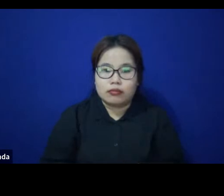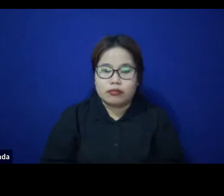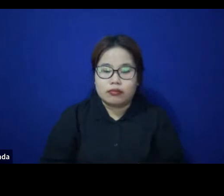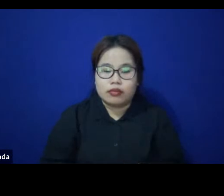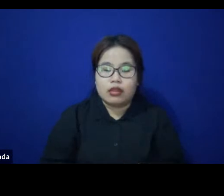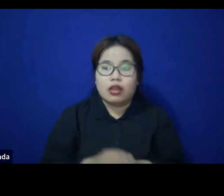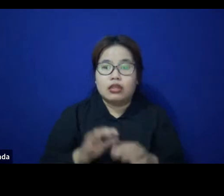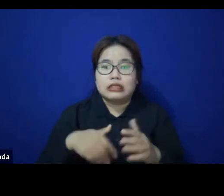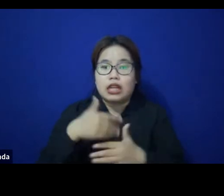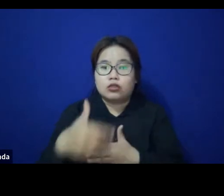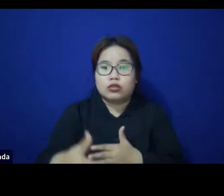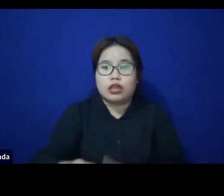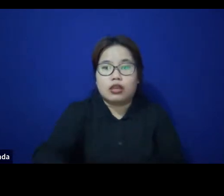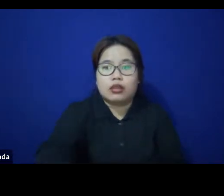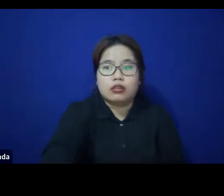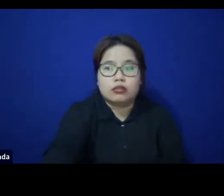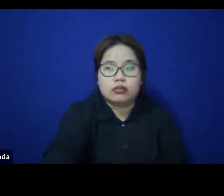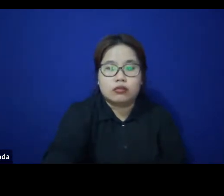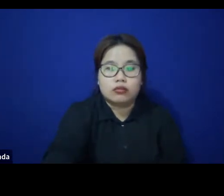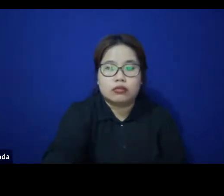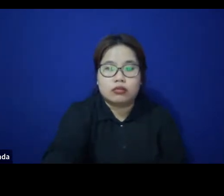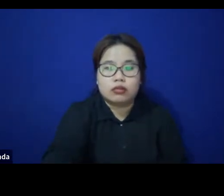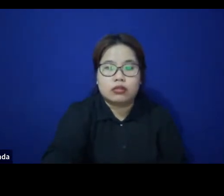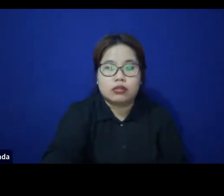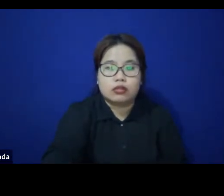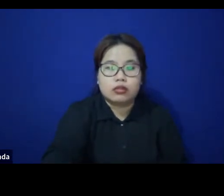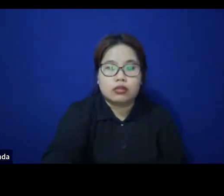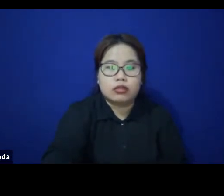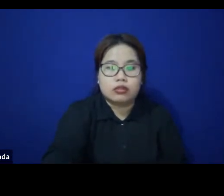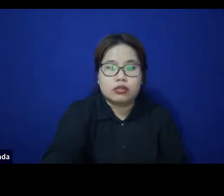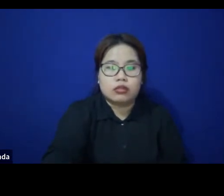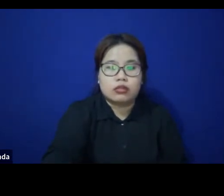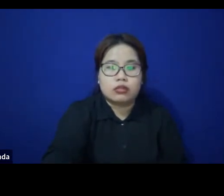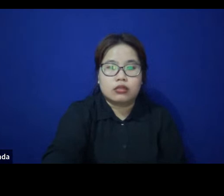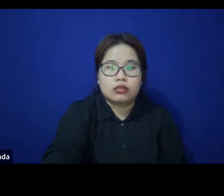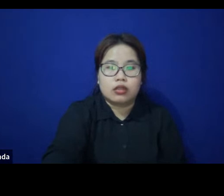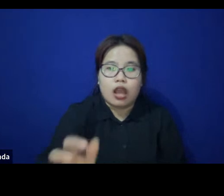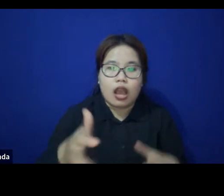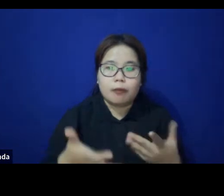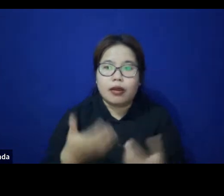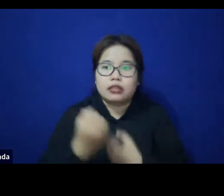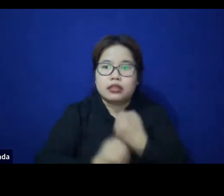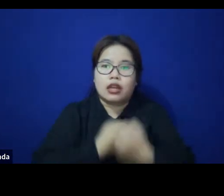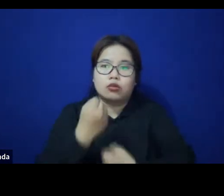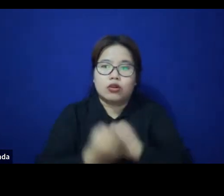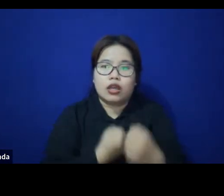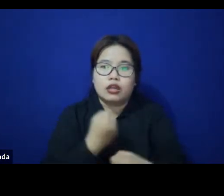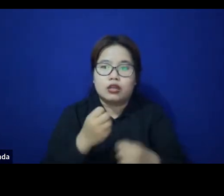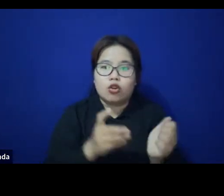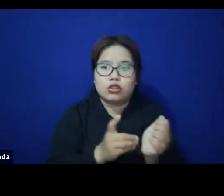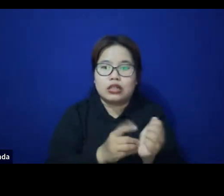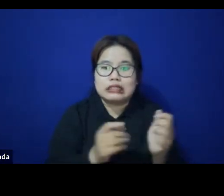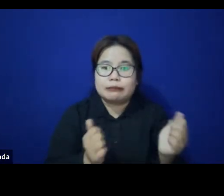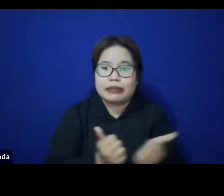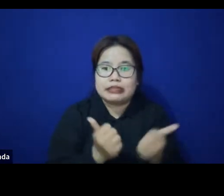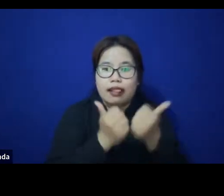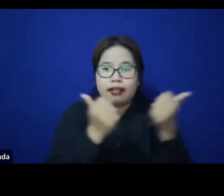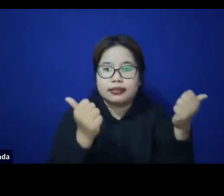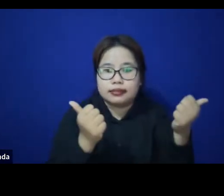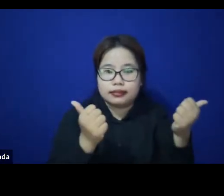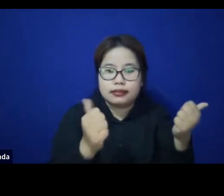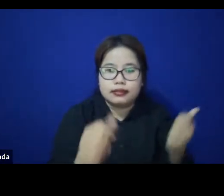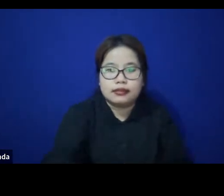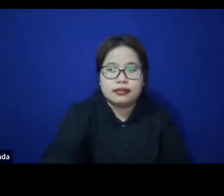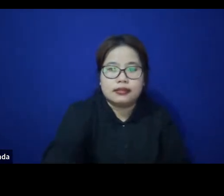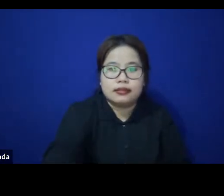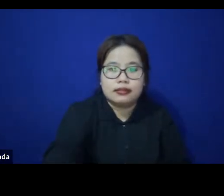the specialist doctor had done was locate her offices extremely well. So in terms of